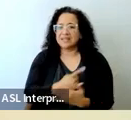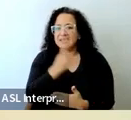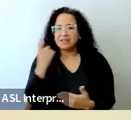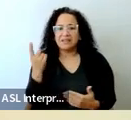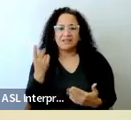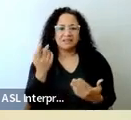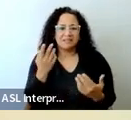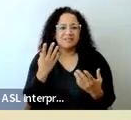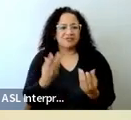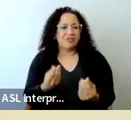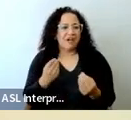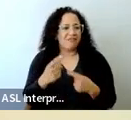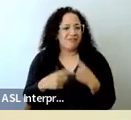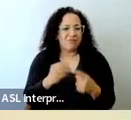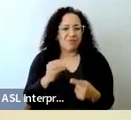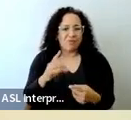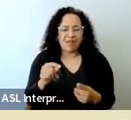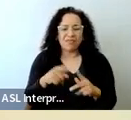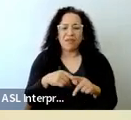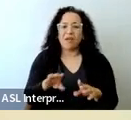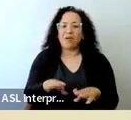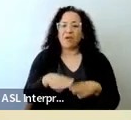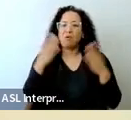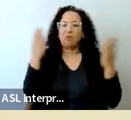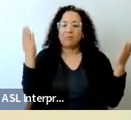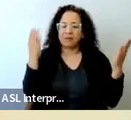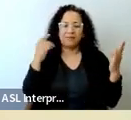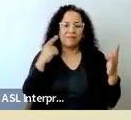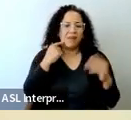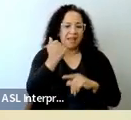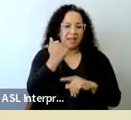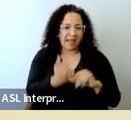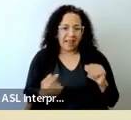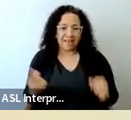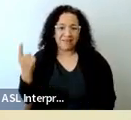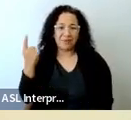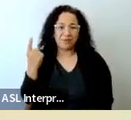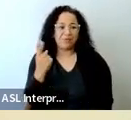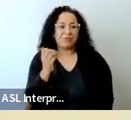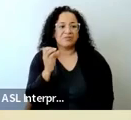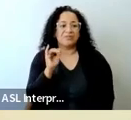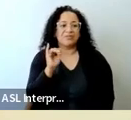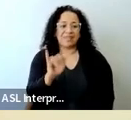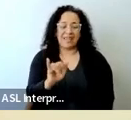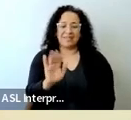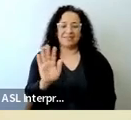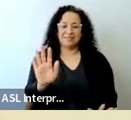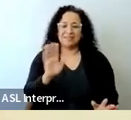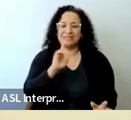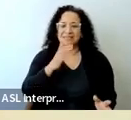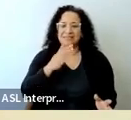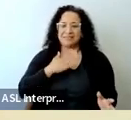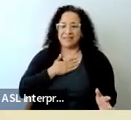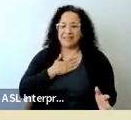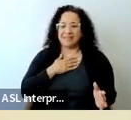soft rollout, and then it became open enrollment for everybody. So that is my, hopefully I stayed on track with my